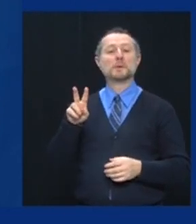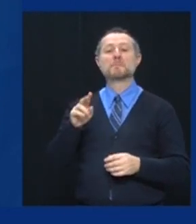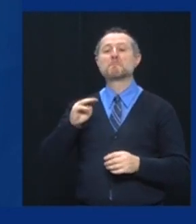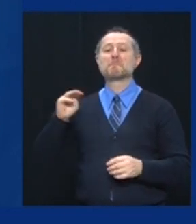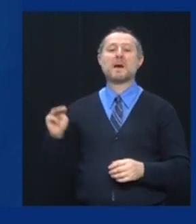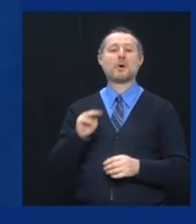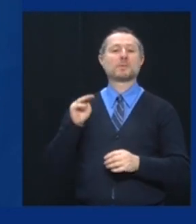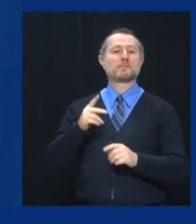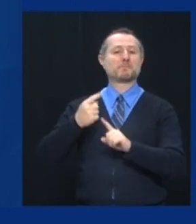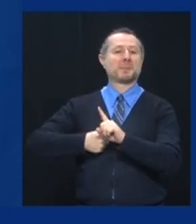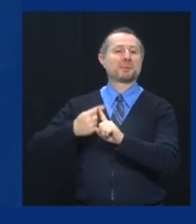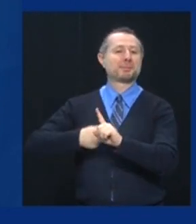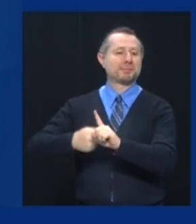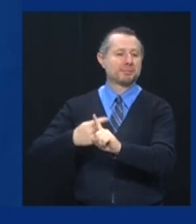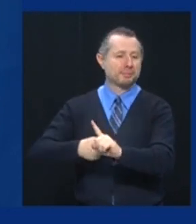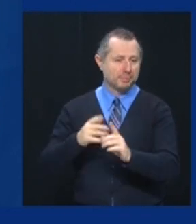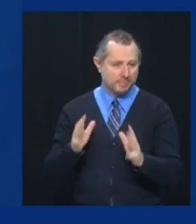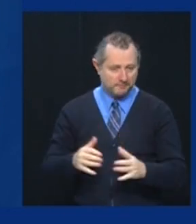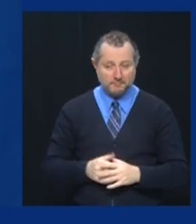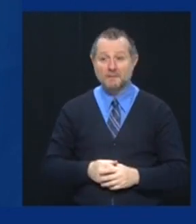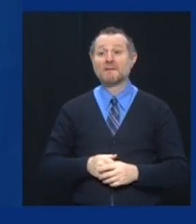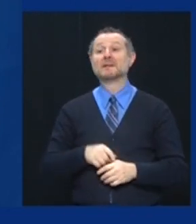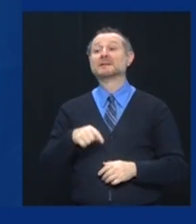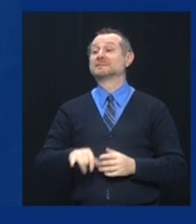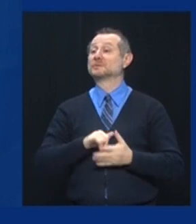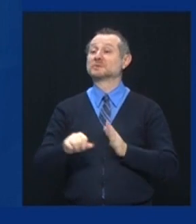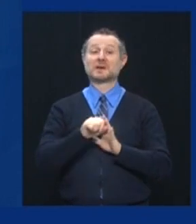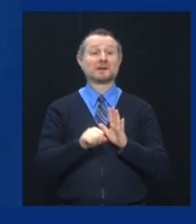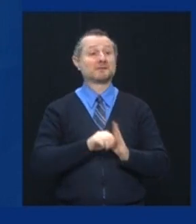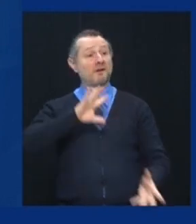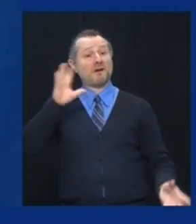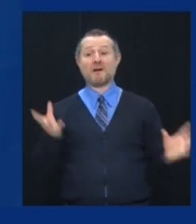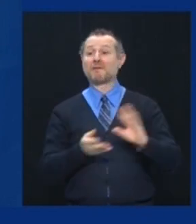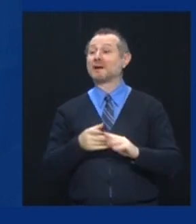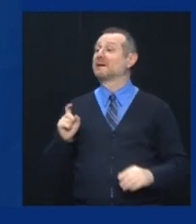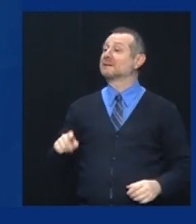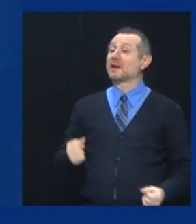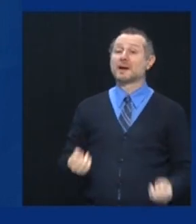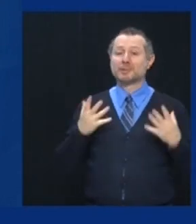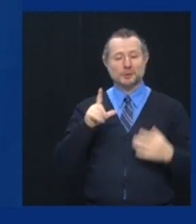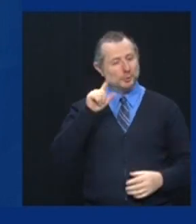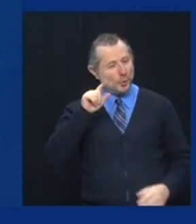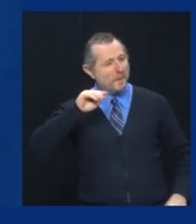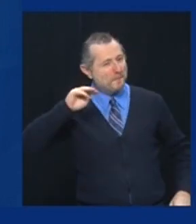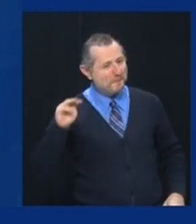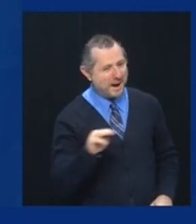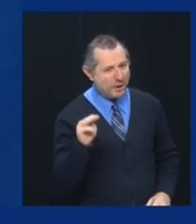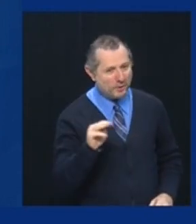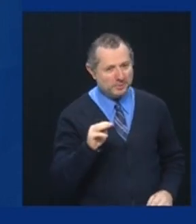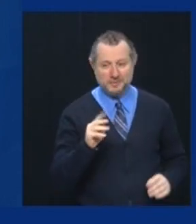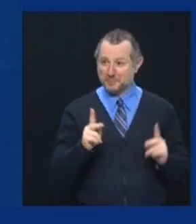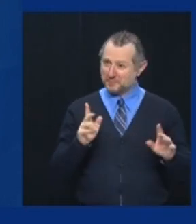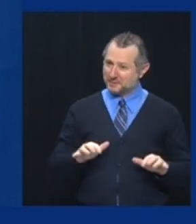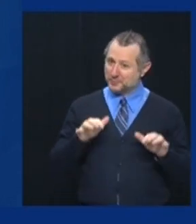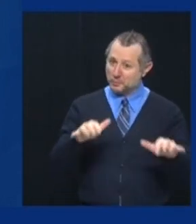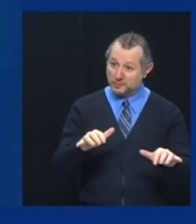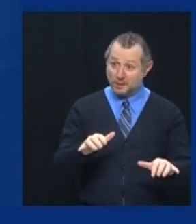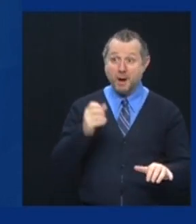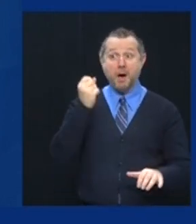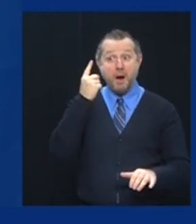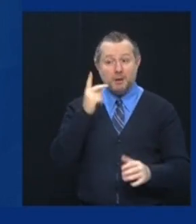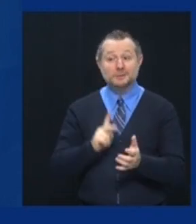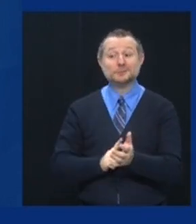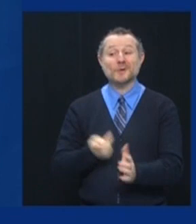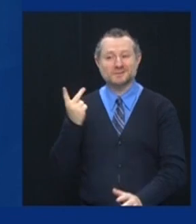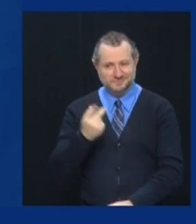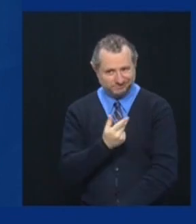okay? The state needs 20 million people vaccinated. You have to do that twice. That's